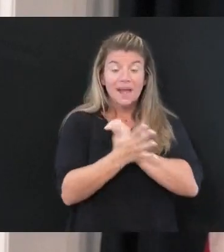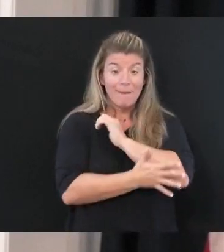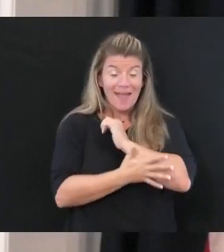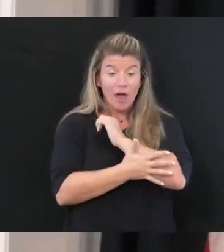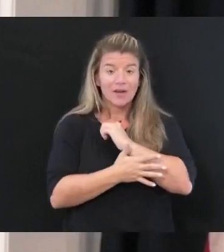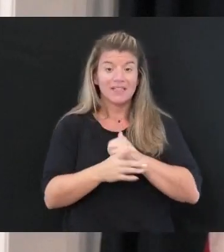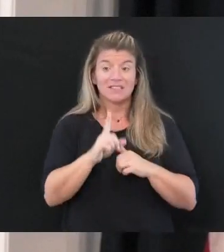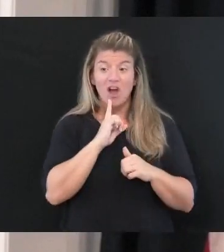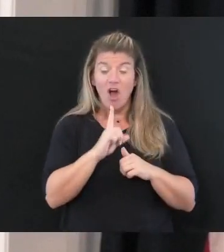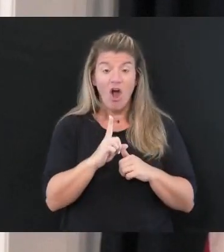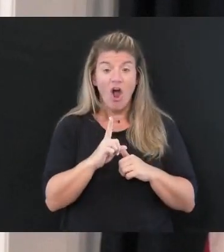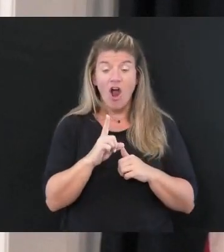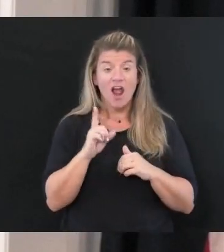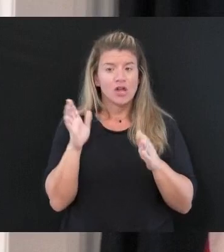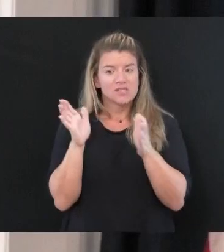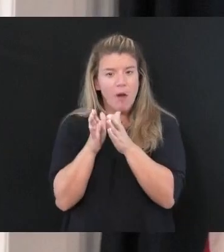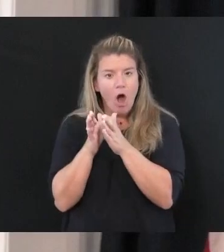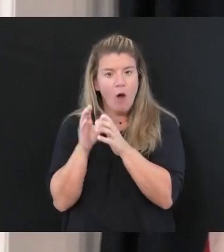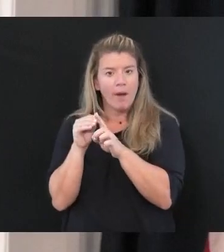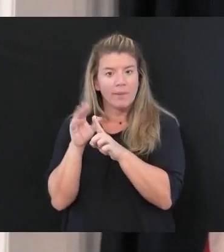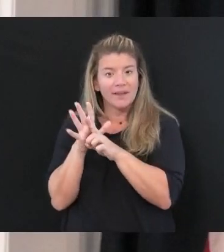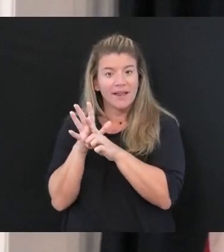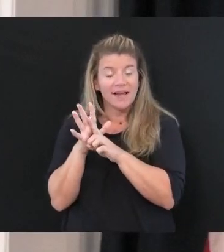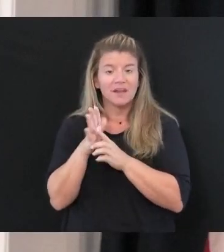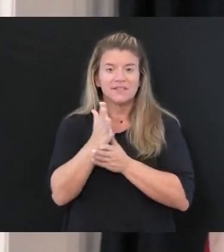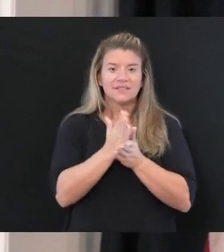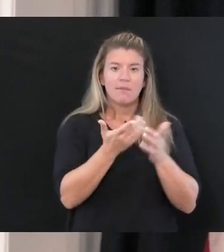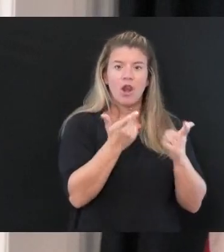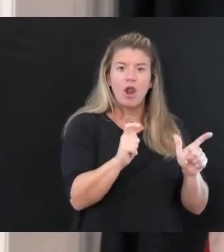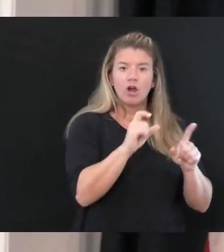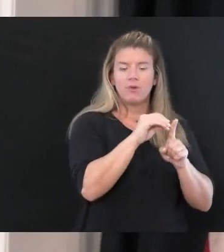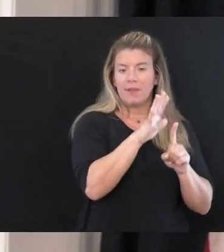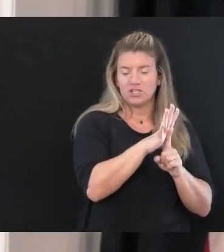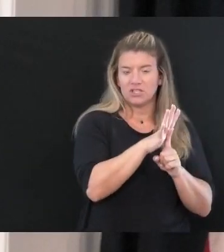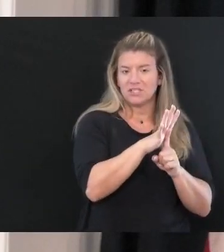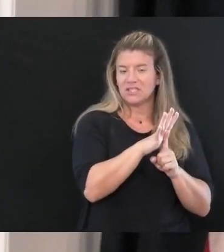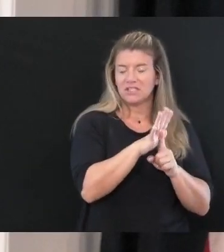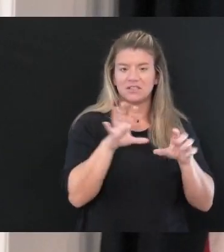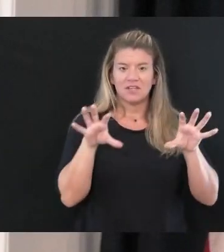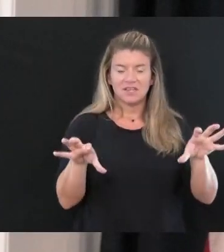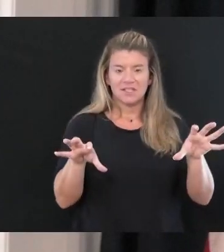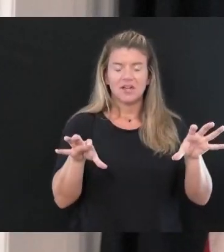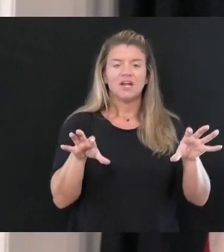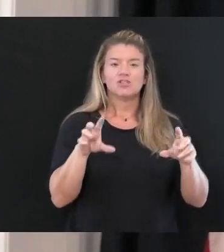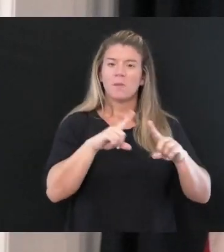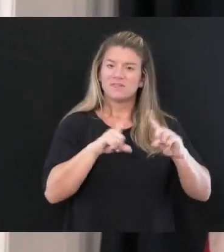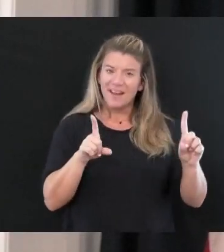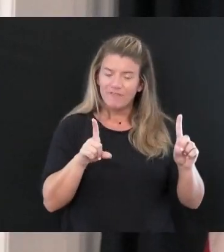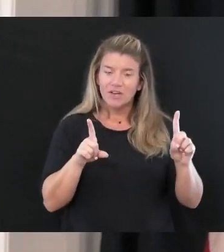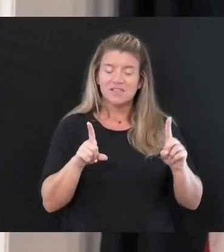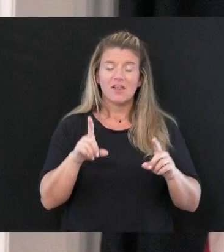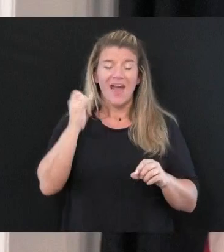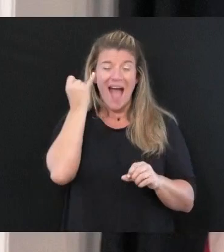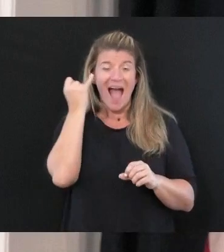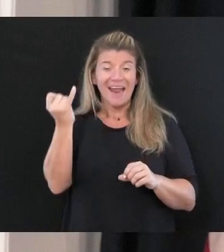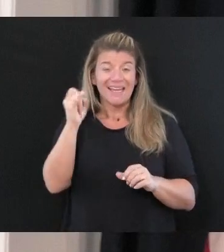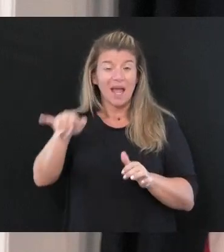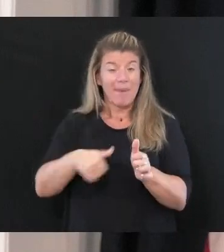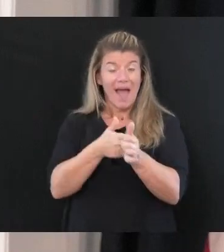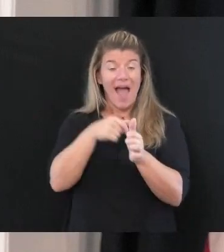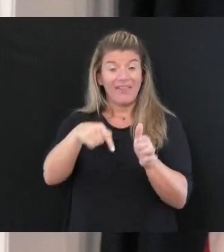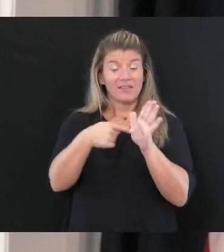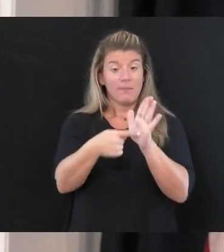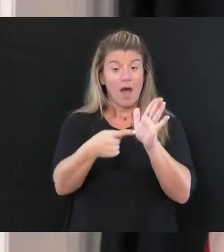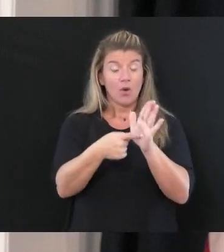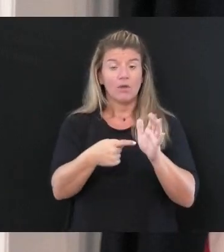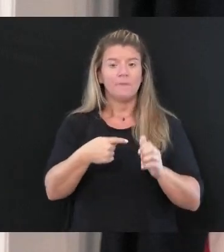very lowly populated where other ones have larger, much larger population centers. So the idea behind this is we